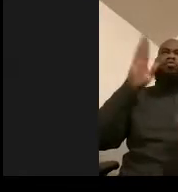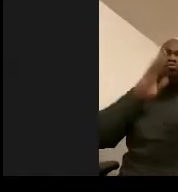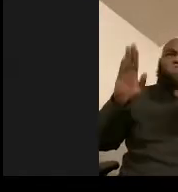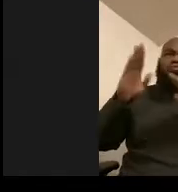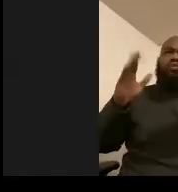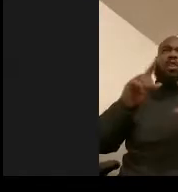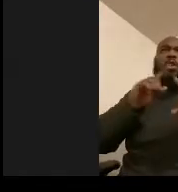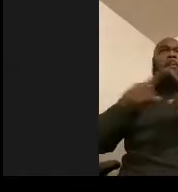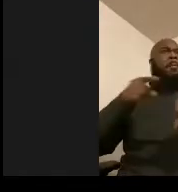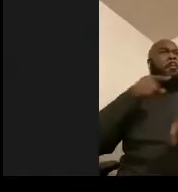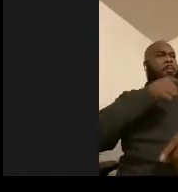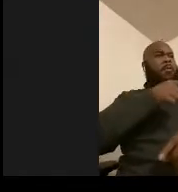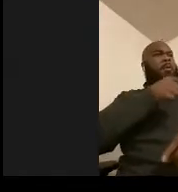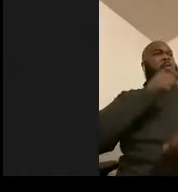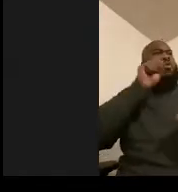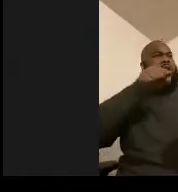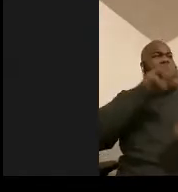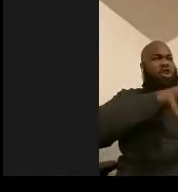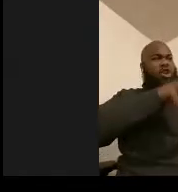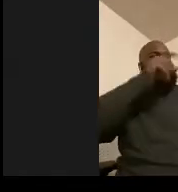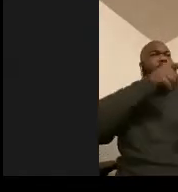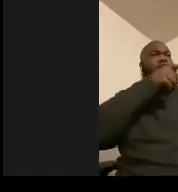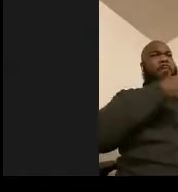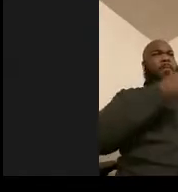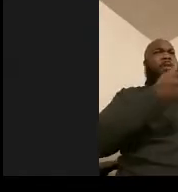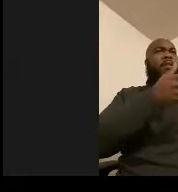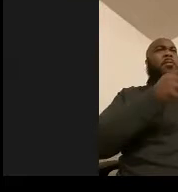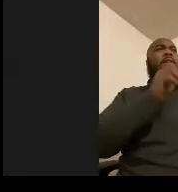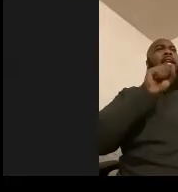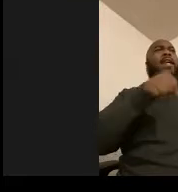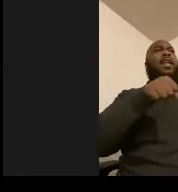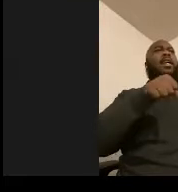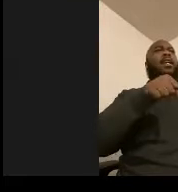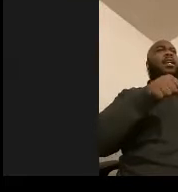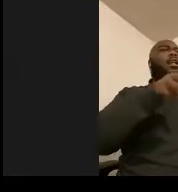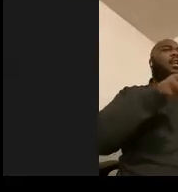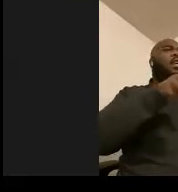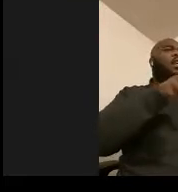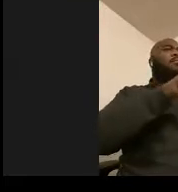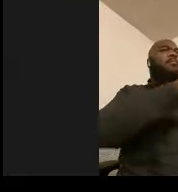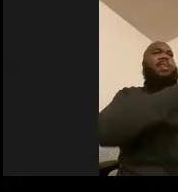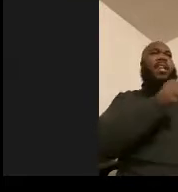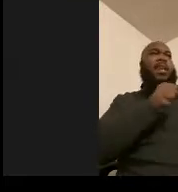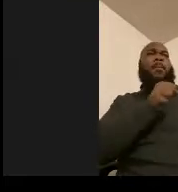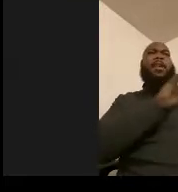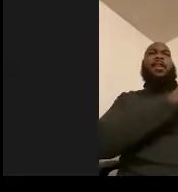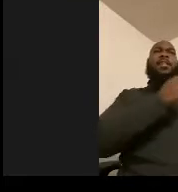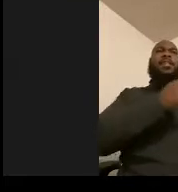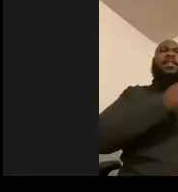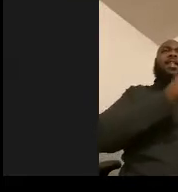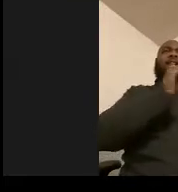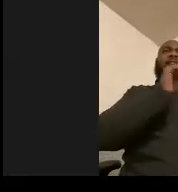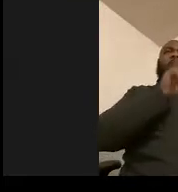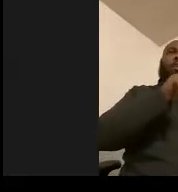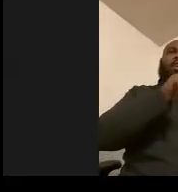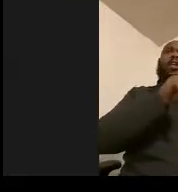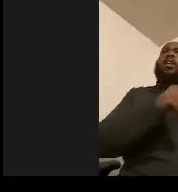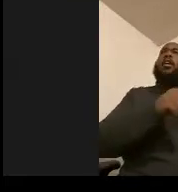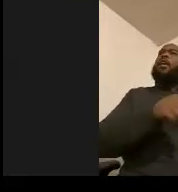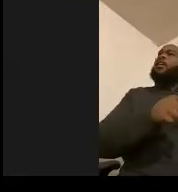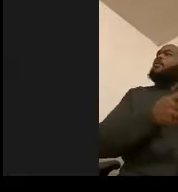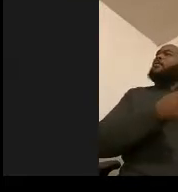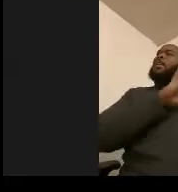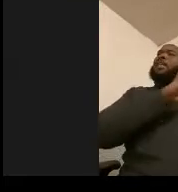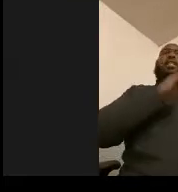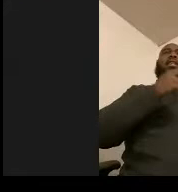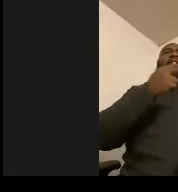lot from him as well, and kind of reclaim MLK, for the work of the left and for the current moment,